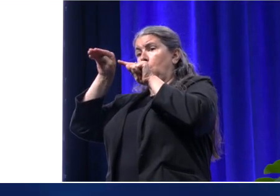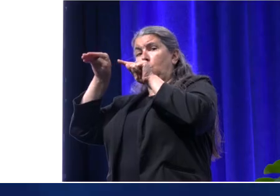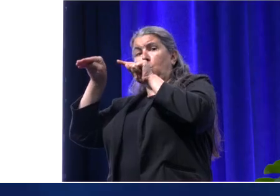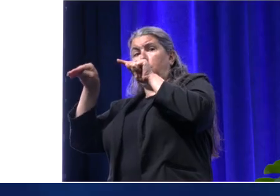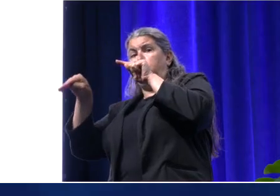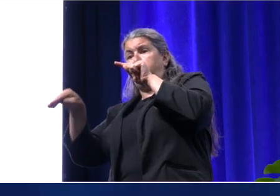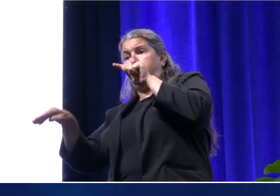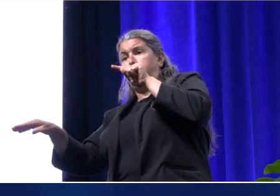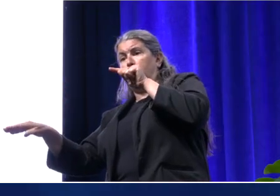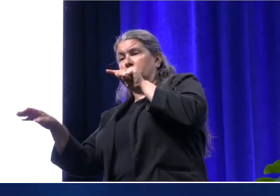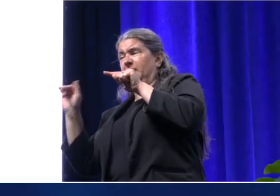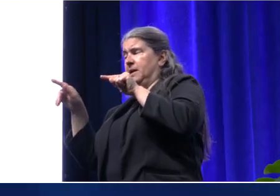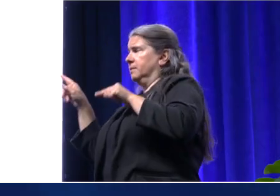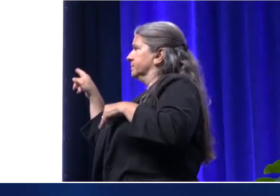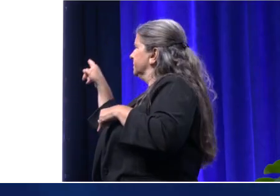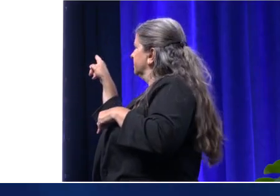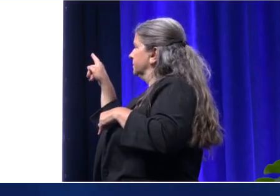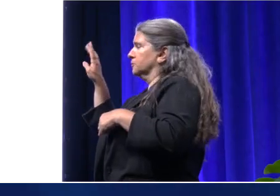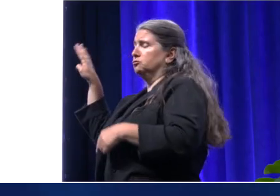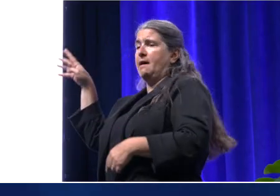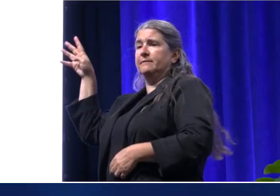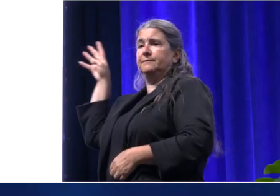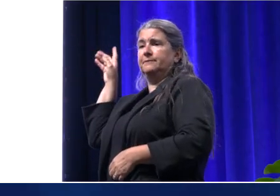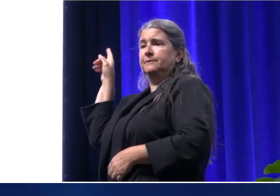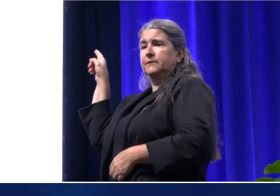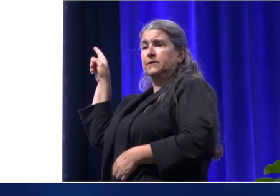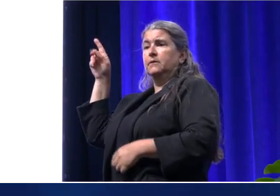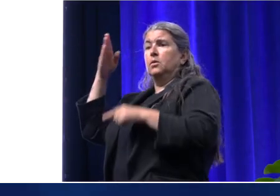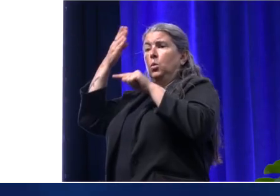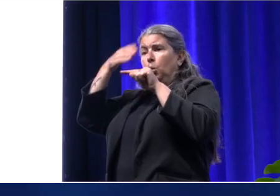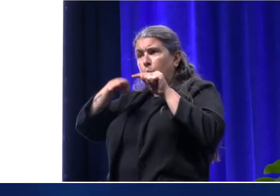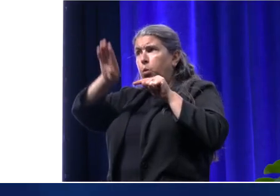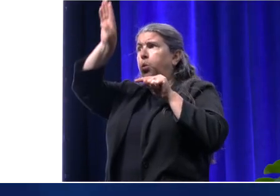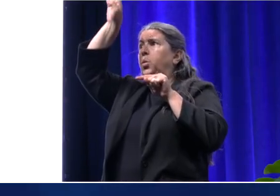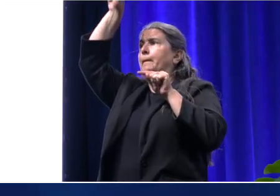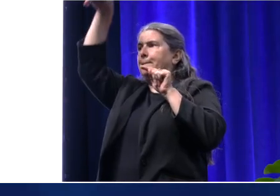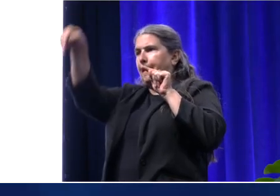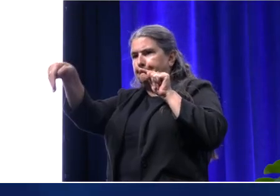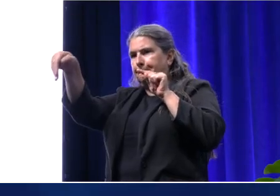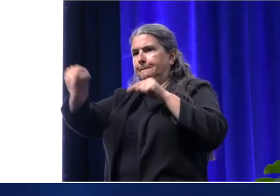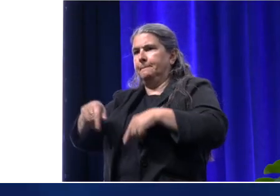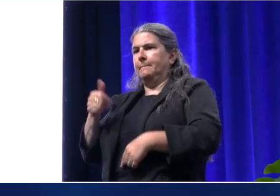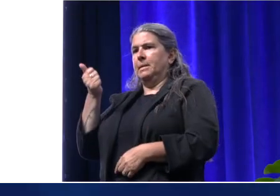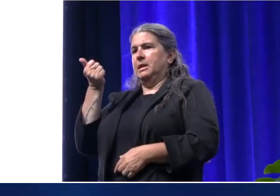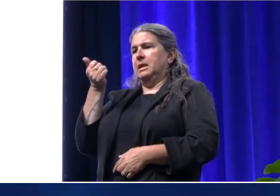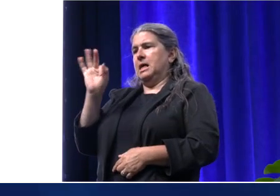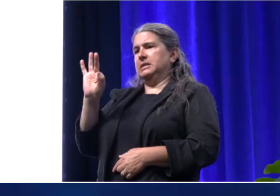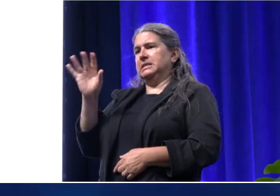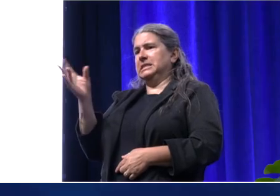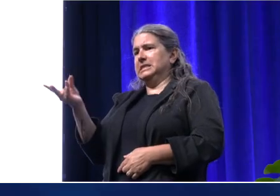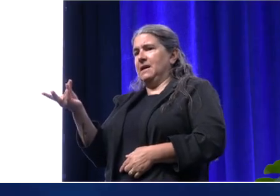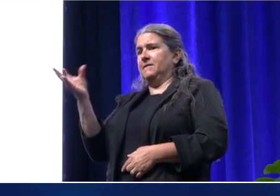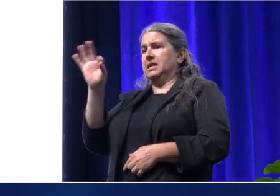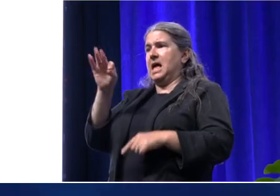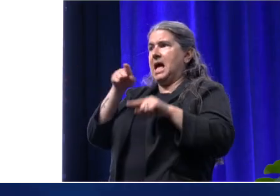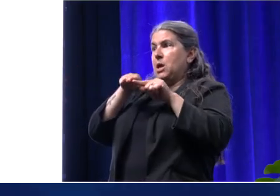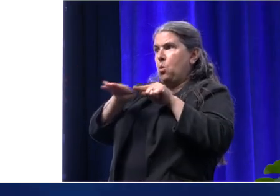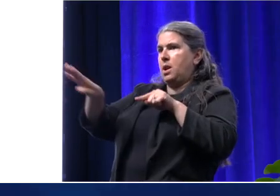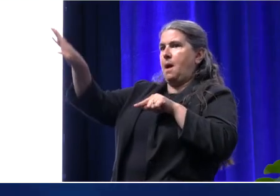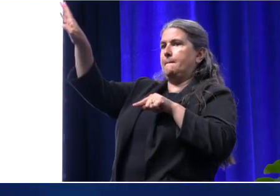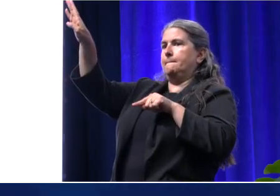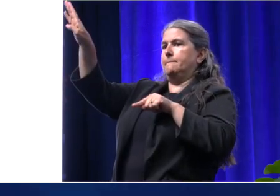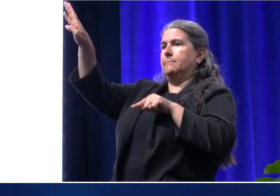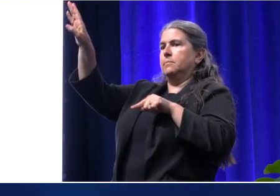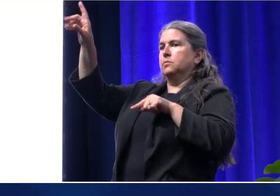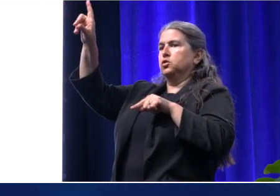graphically this is all drug overdose deaths, all causes, from 1979 to 2000, end of 2024. You